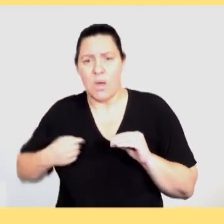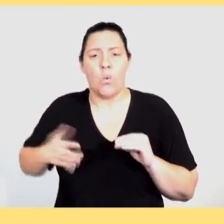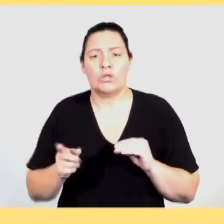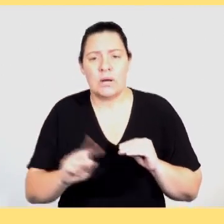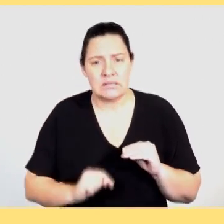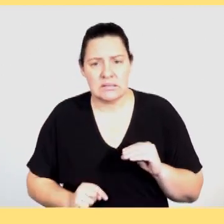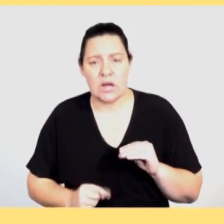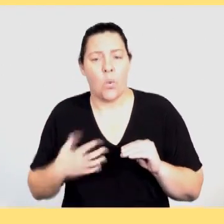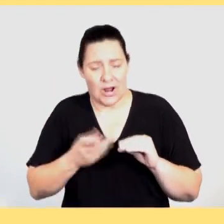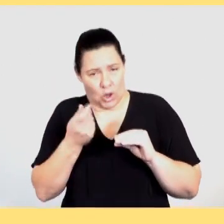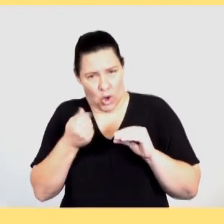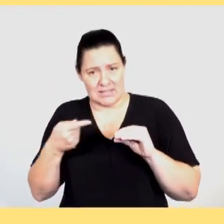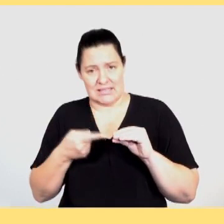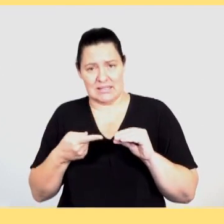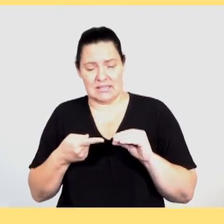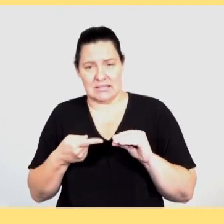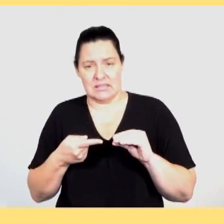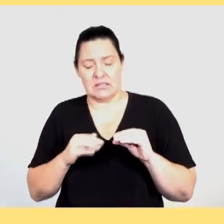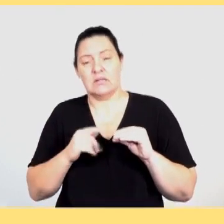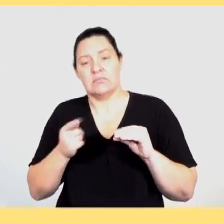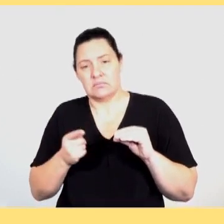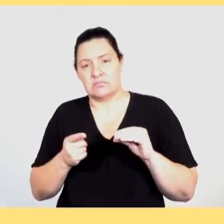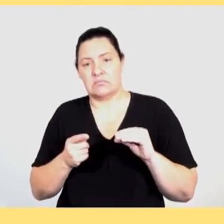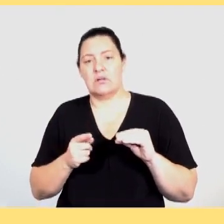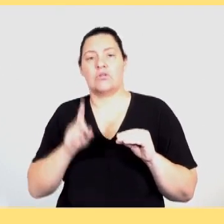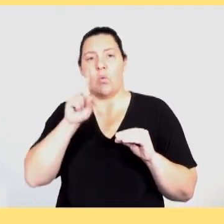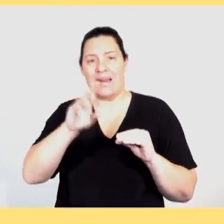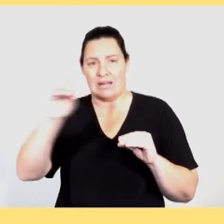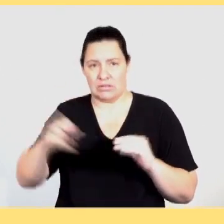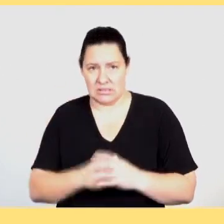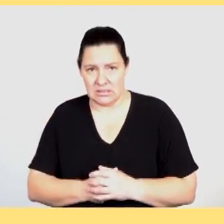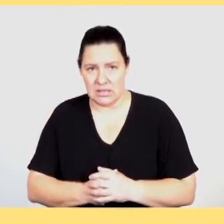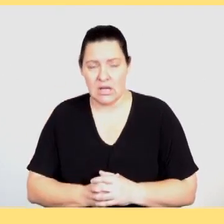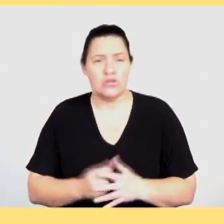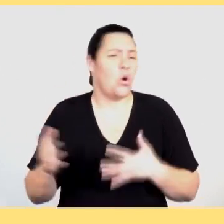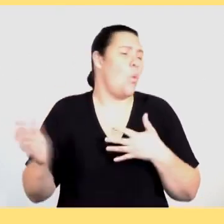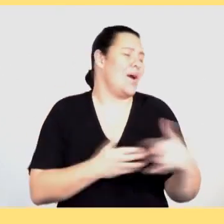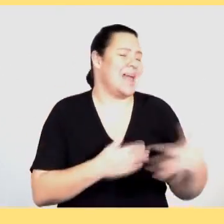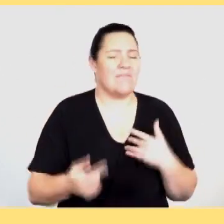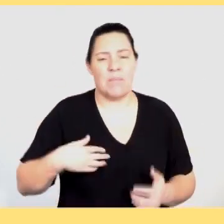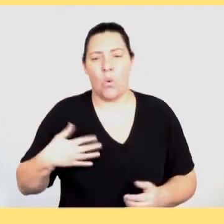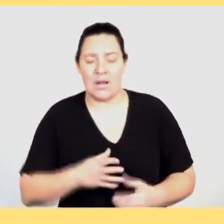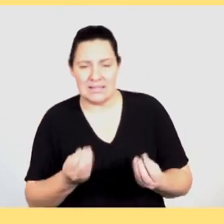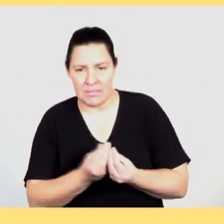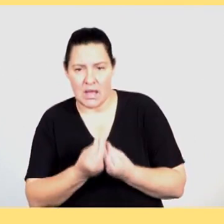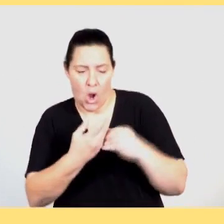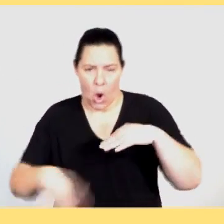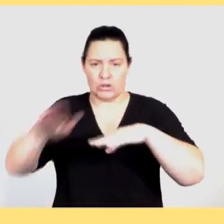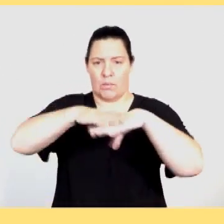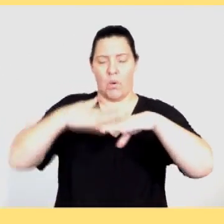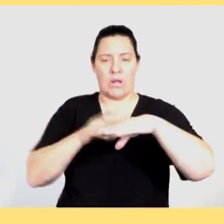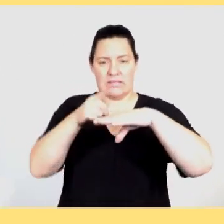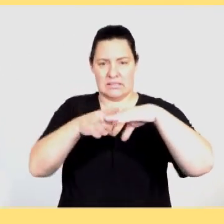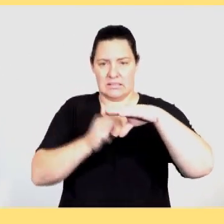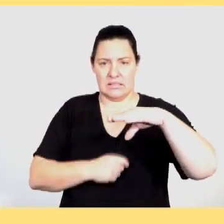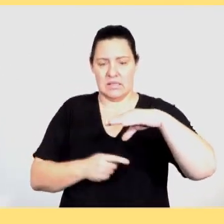is it that I want? I want the cost, which is your 100 here. So I'll come here. Whenever I want something, I put it on